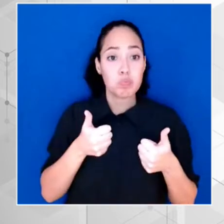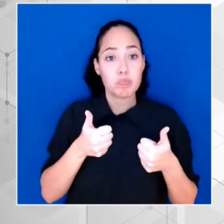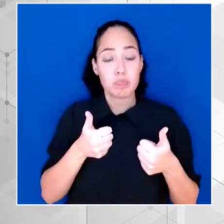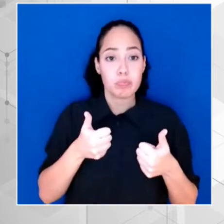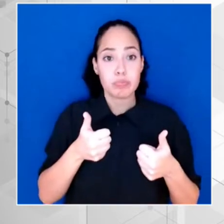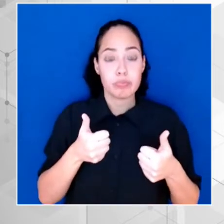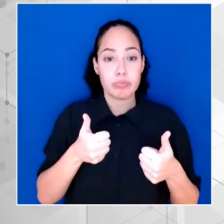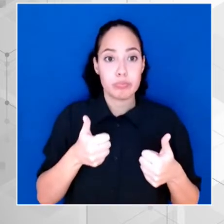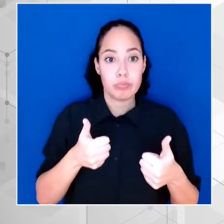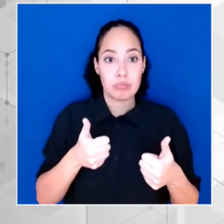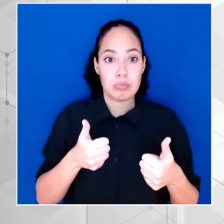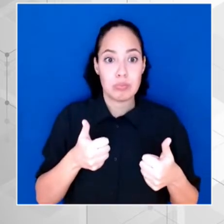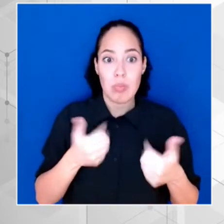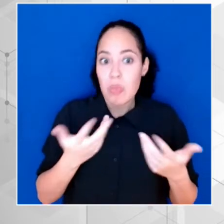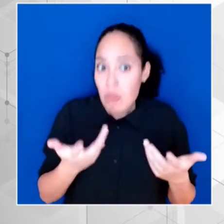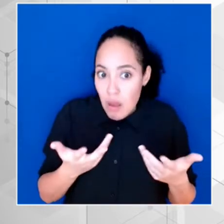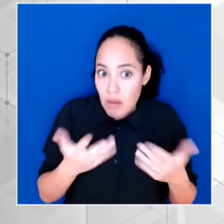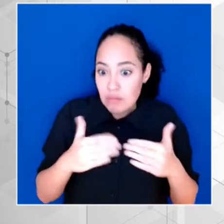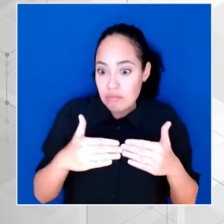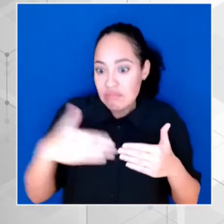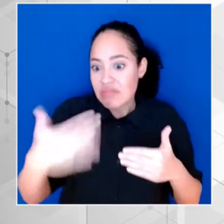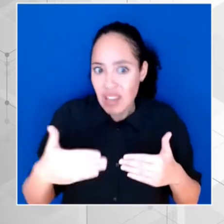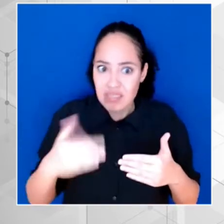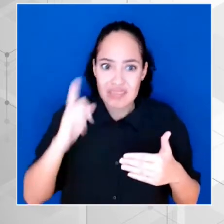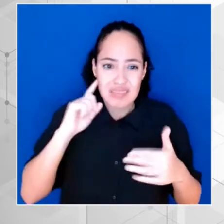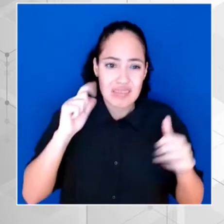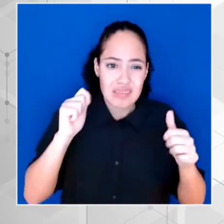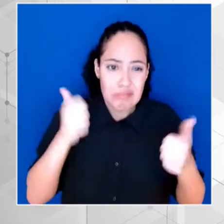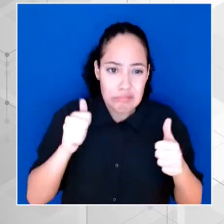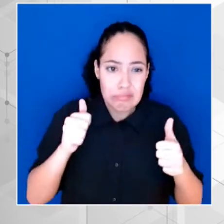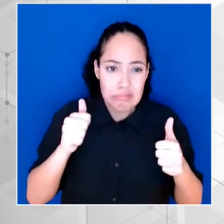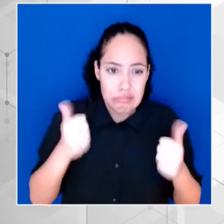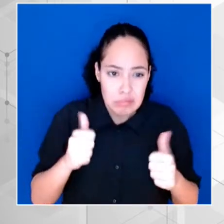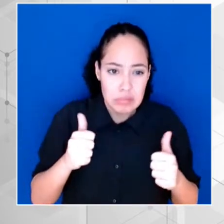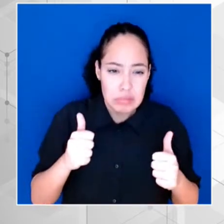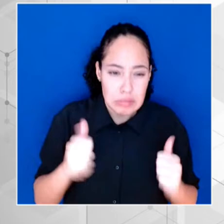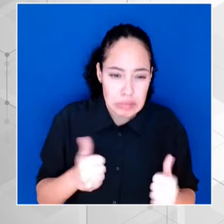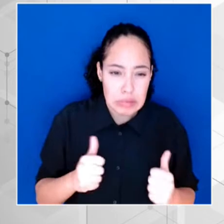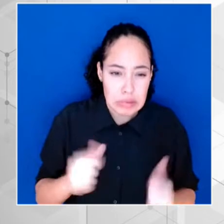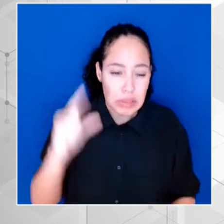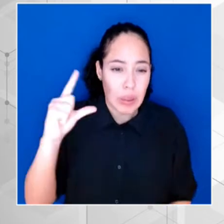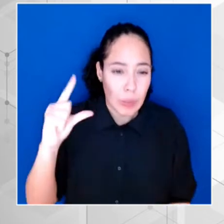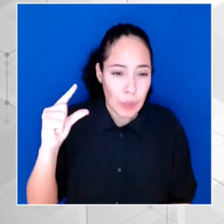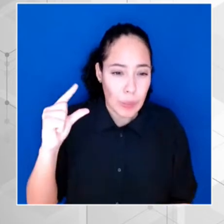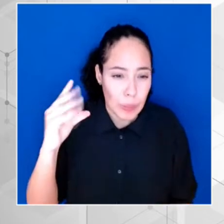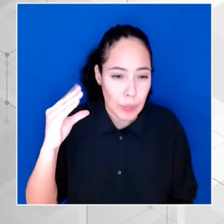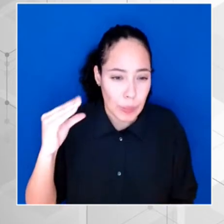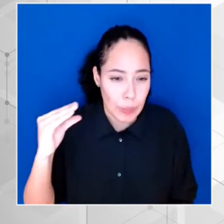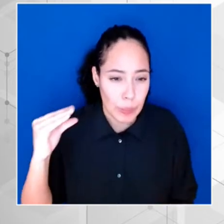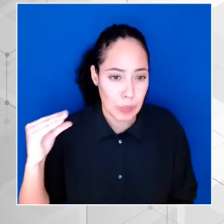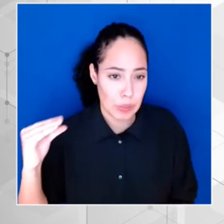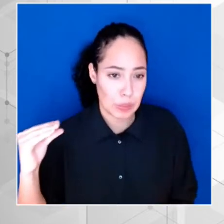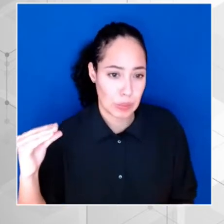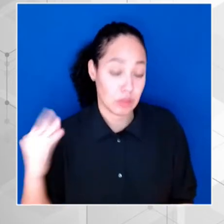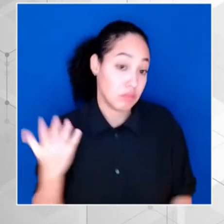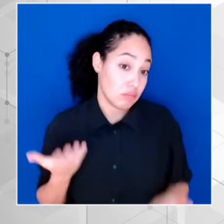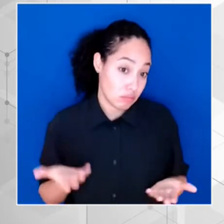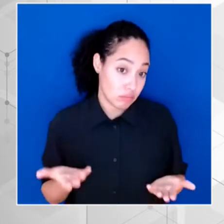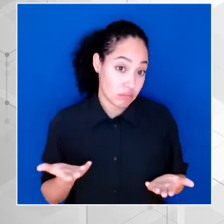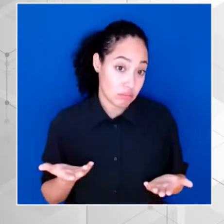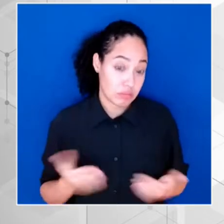and thing developing. And also don't think of it as singular. Some people have multiple. You know, you could